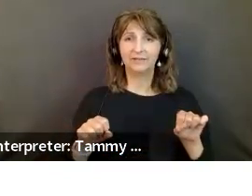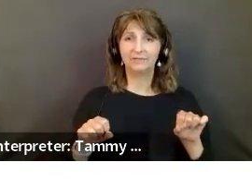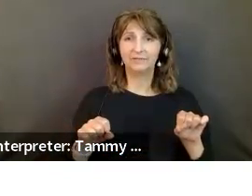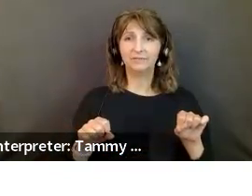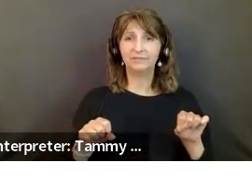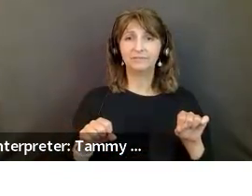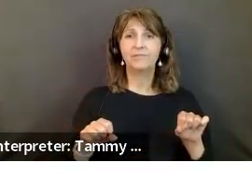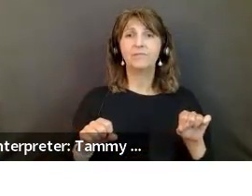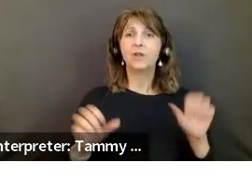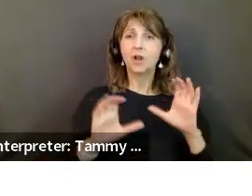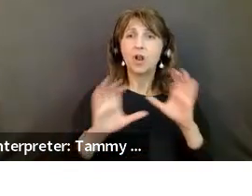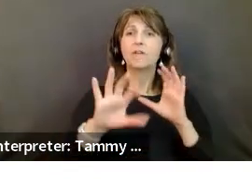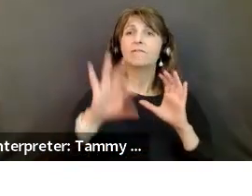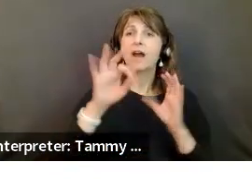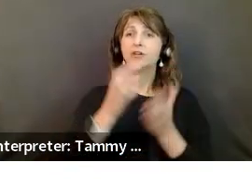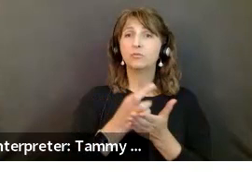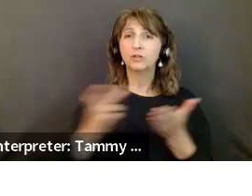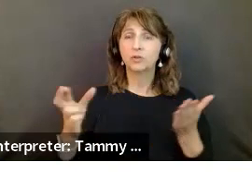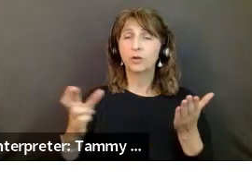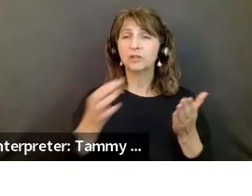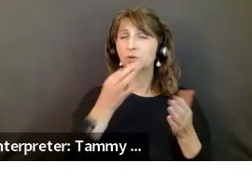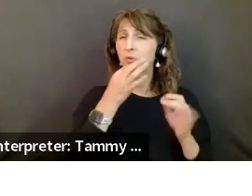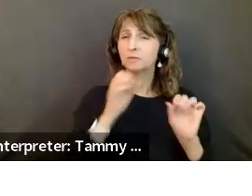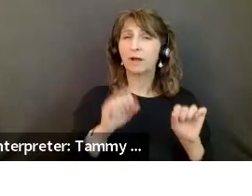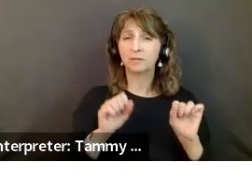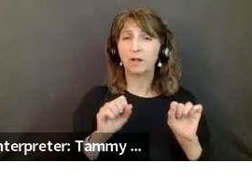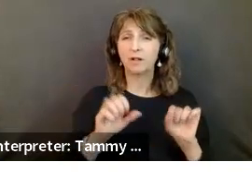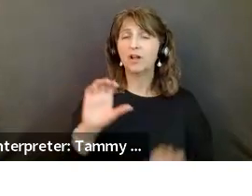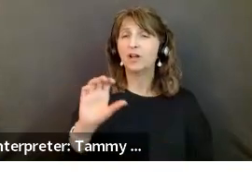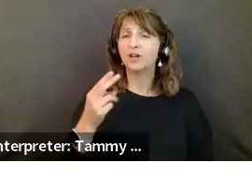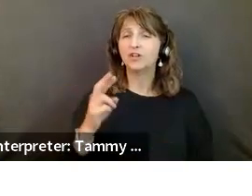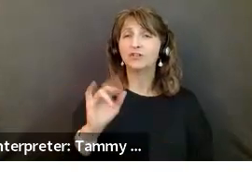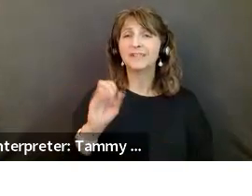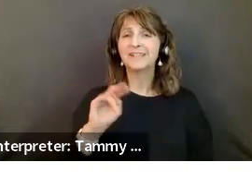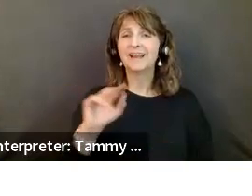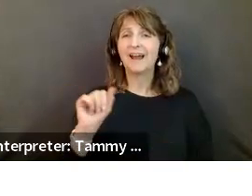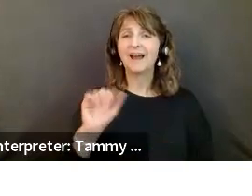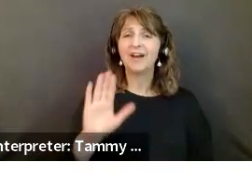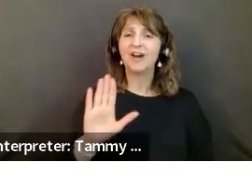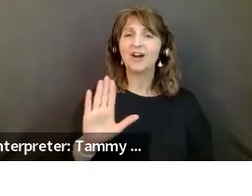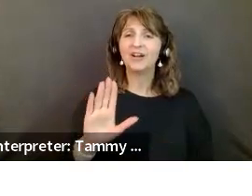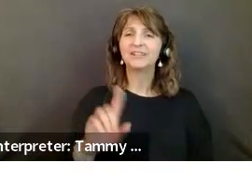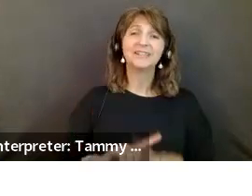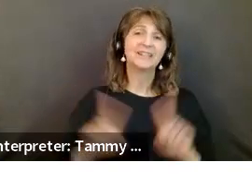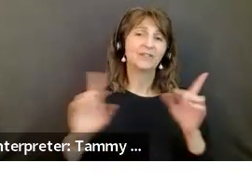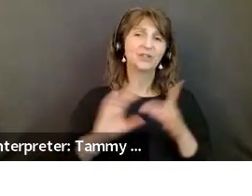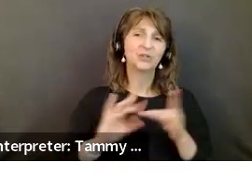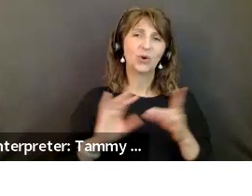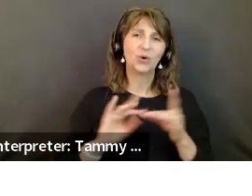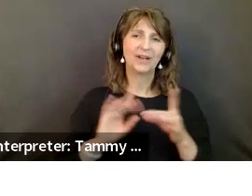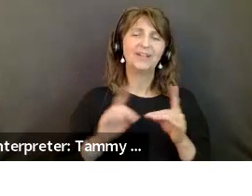find those resources as soon as possible. And Christina has a slightly different story, which you can tell them